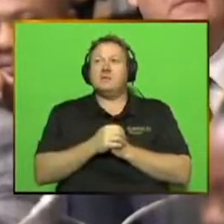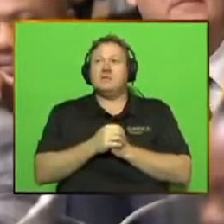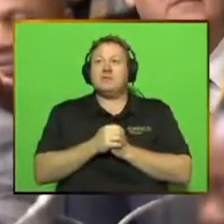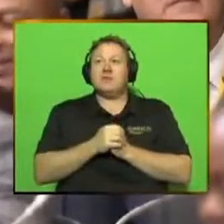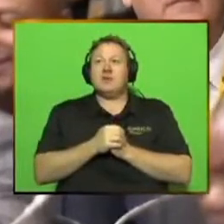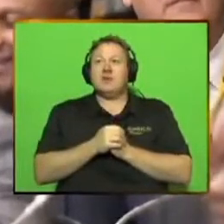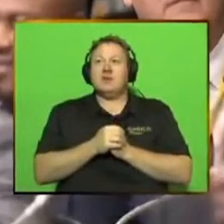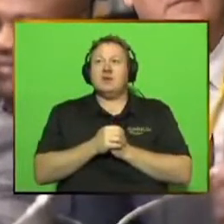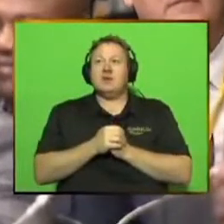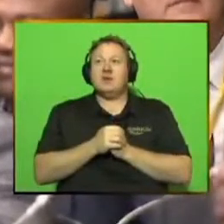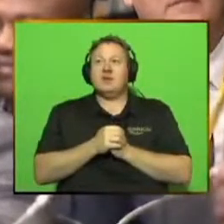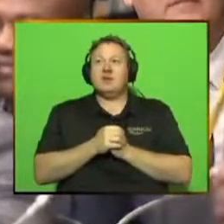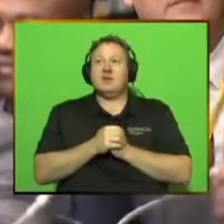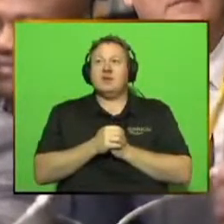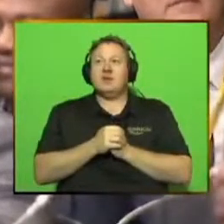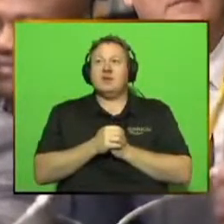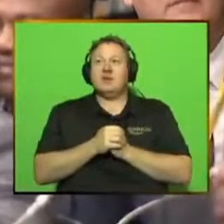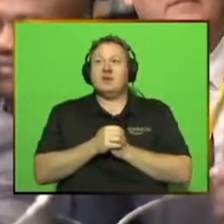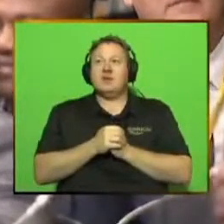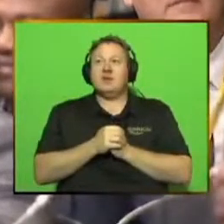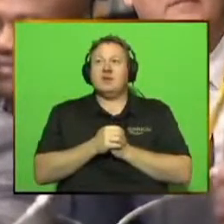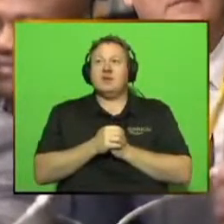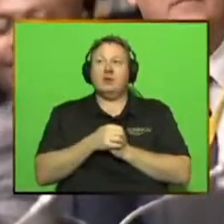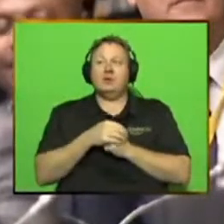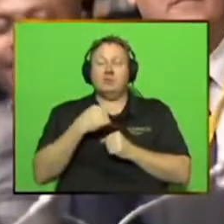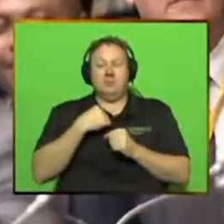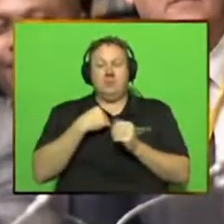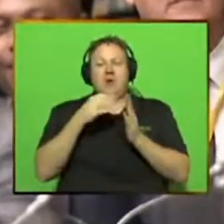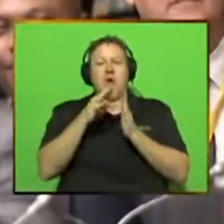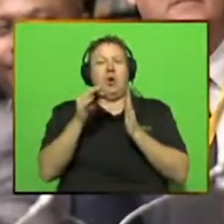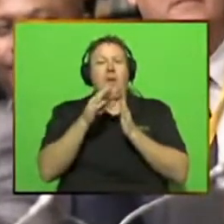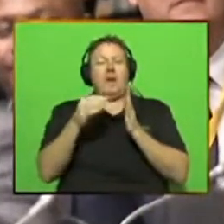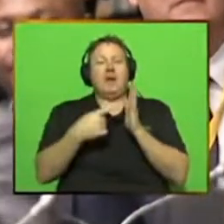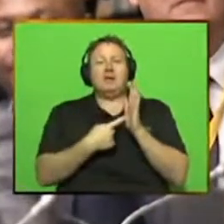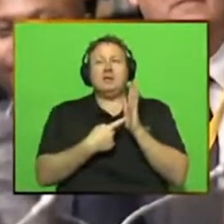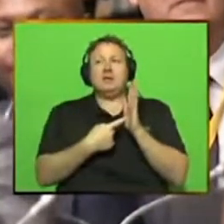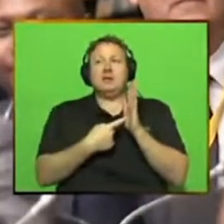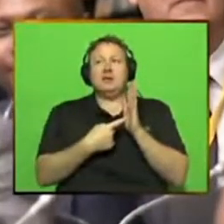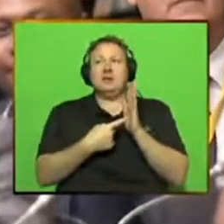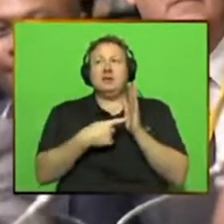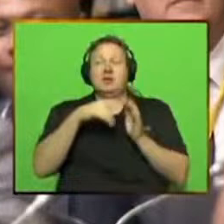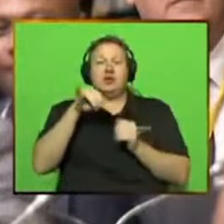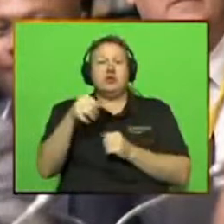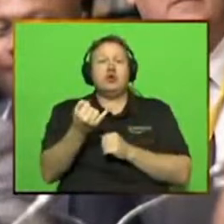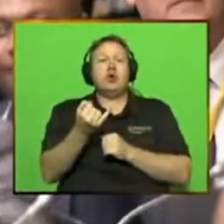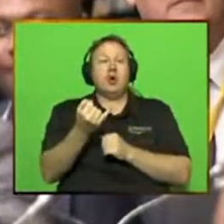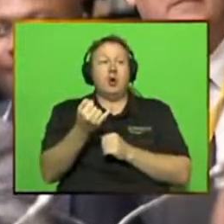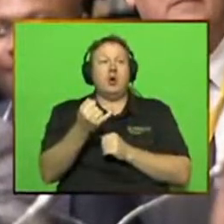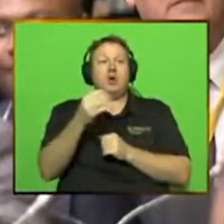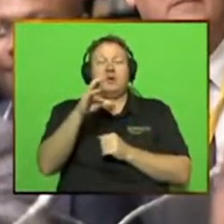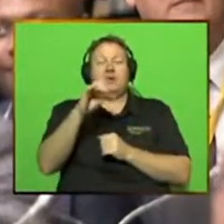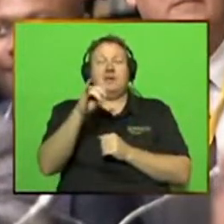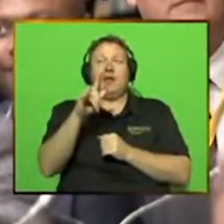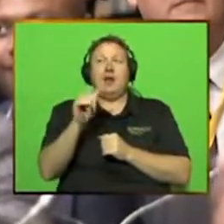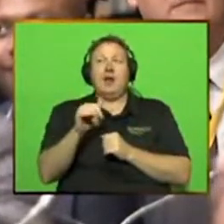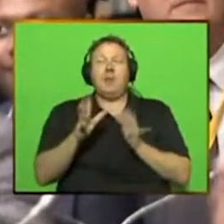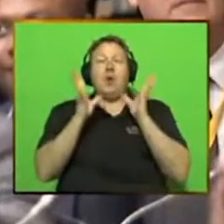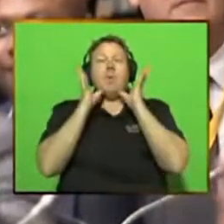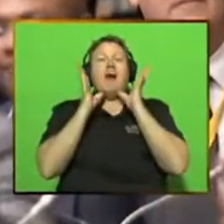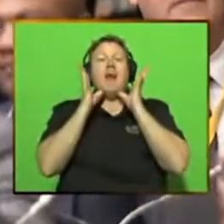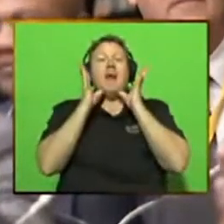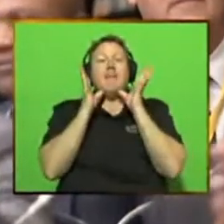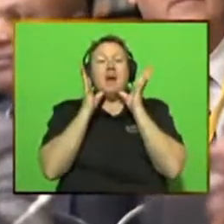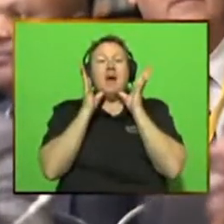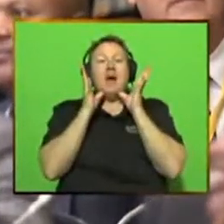endleleni kunyembelekile, hereby nominate Julius Silo